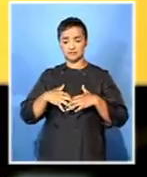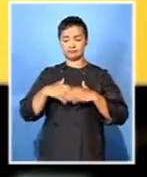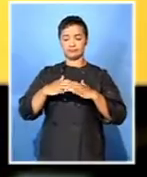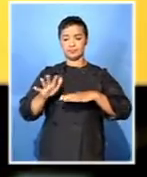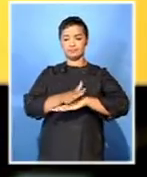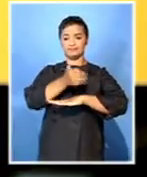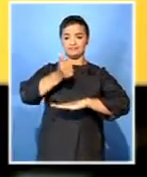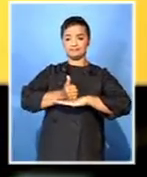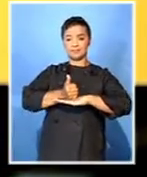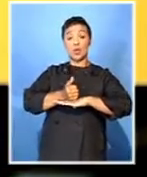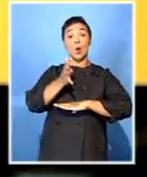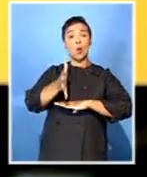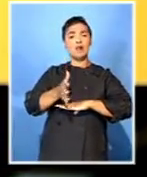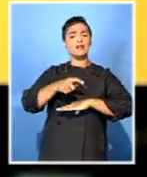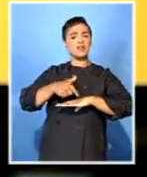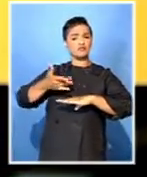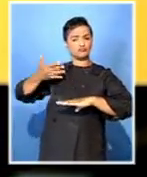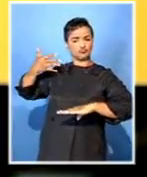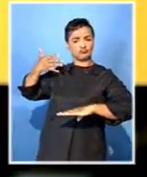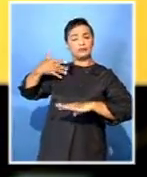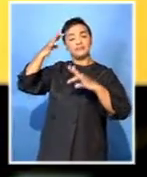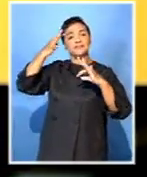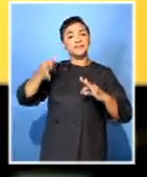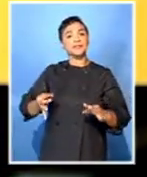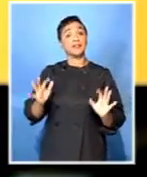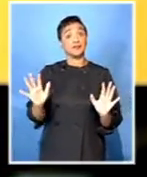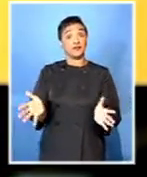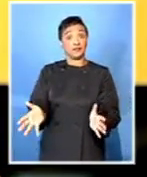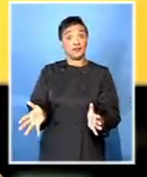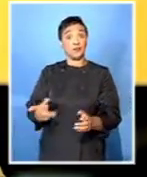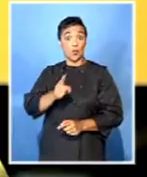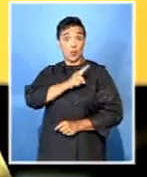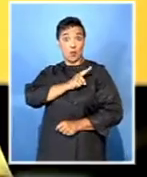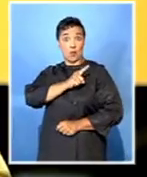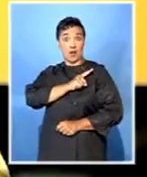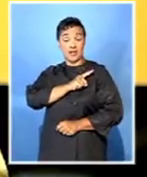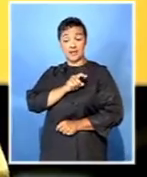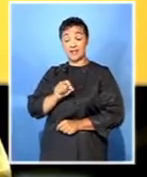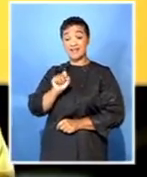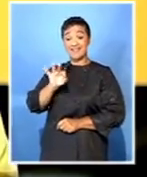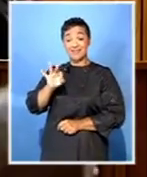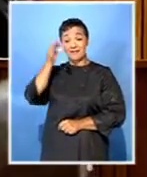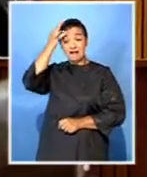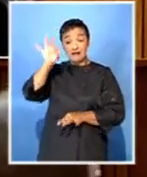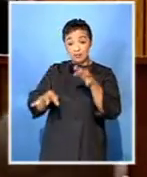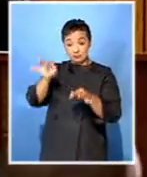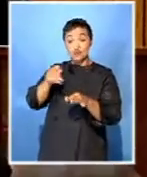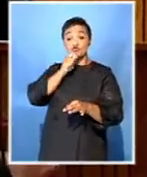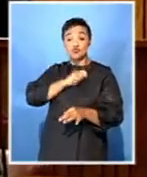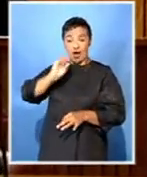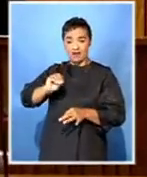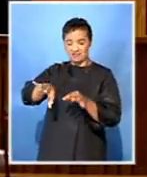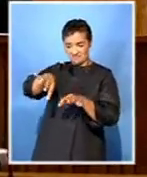the ANC some time ago in order to uncover the truth.